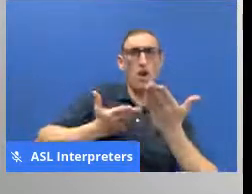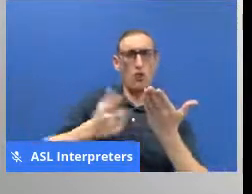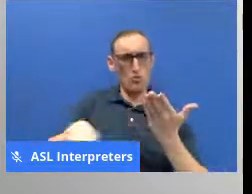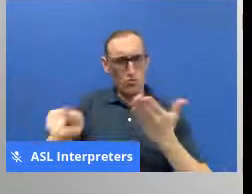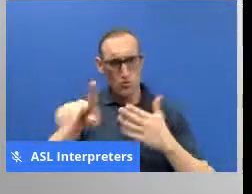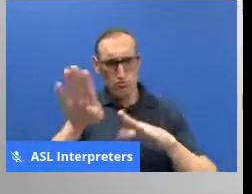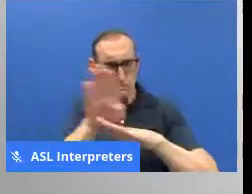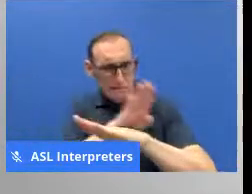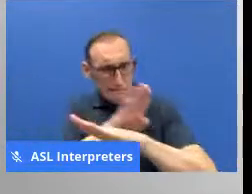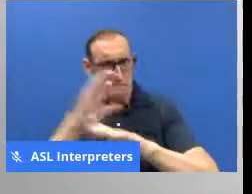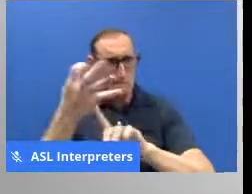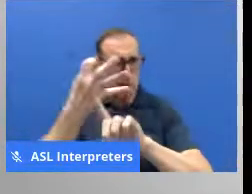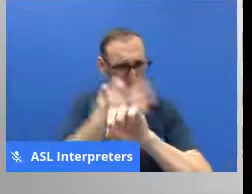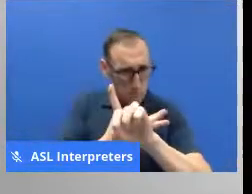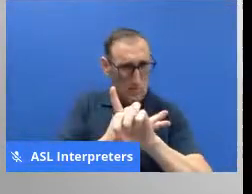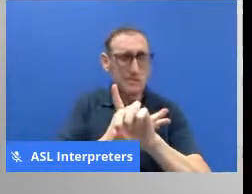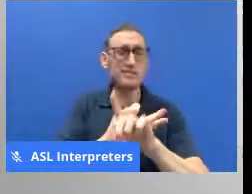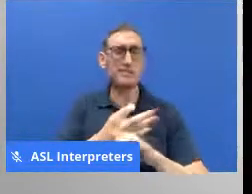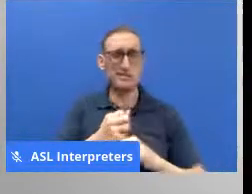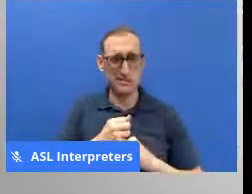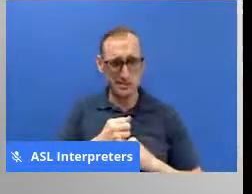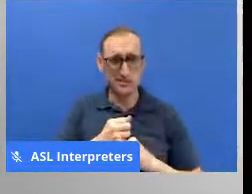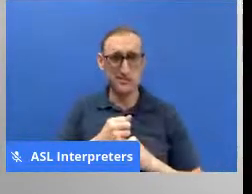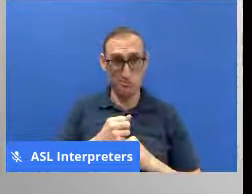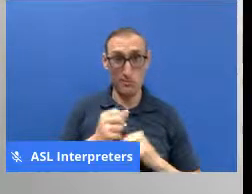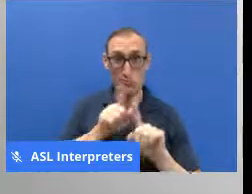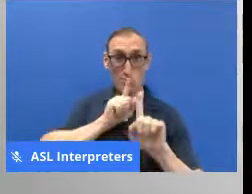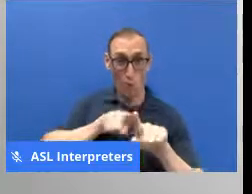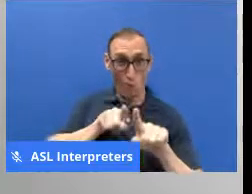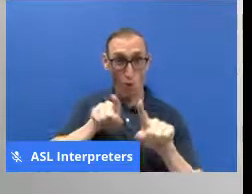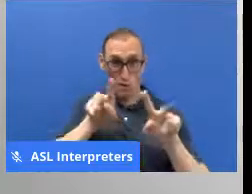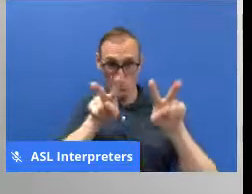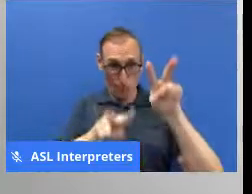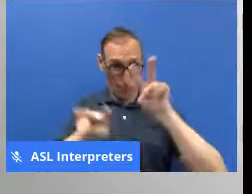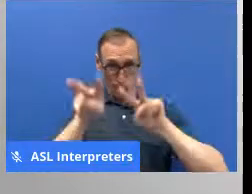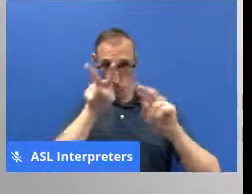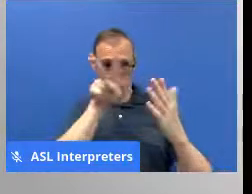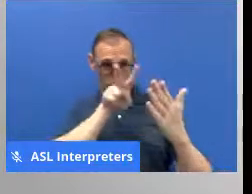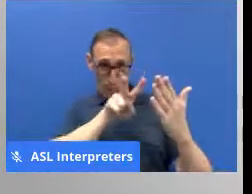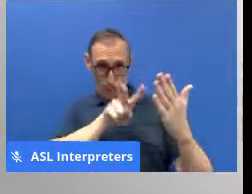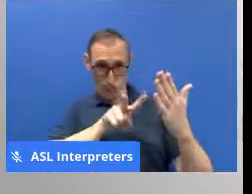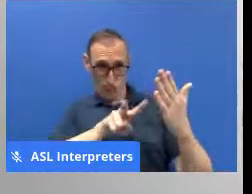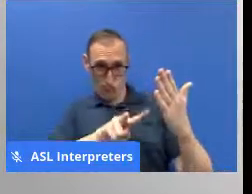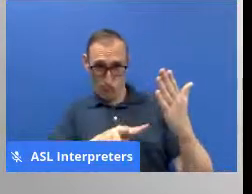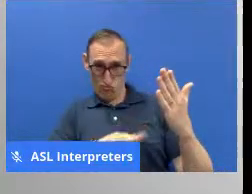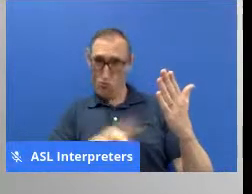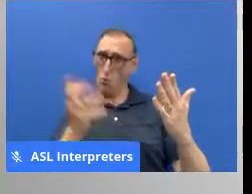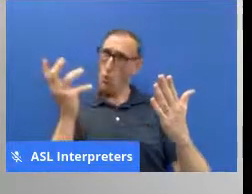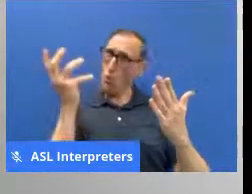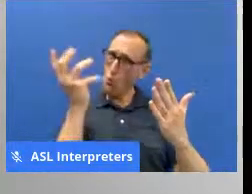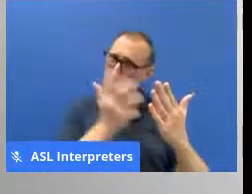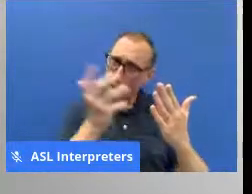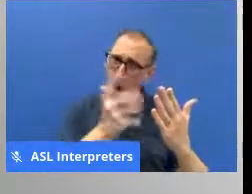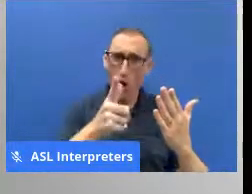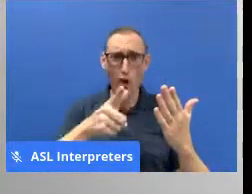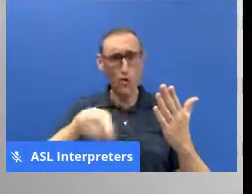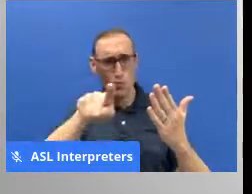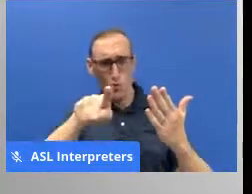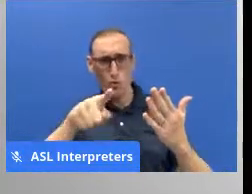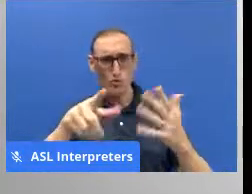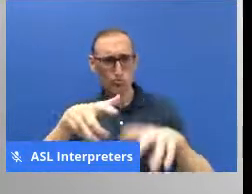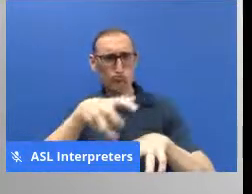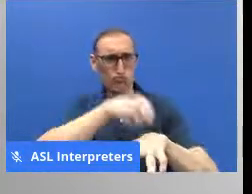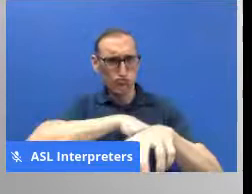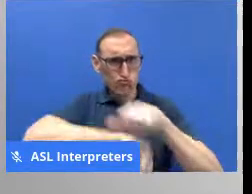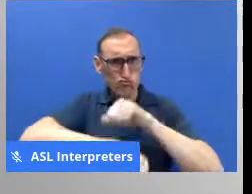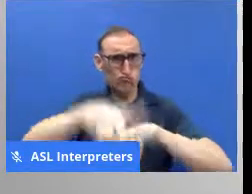busy 9 months, but when you look at the report, it's commendable to see how much has been accomplished and how much,